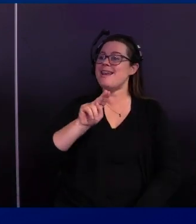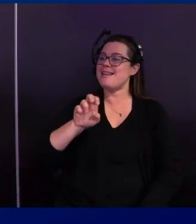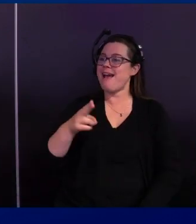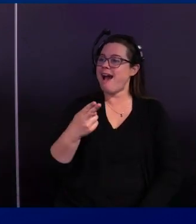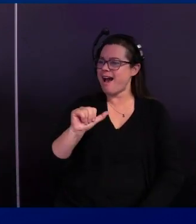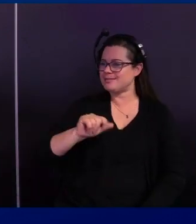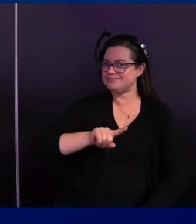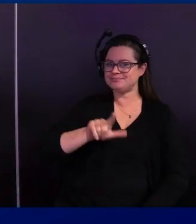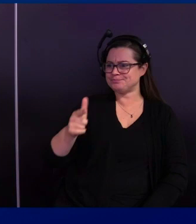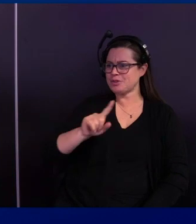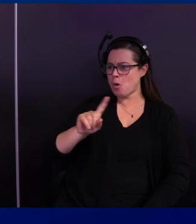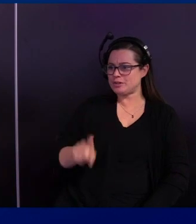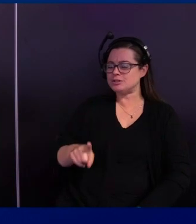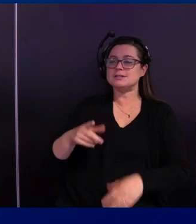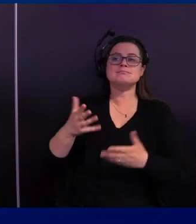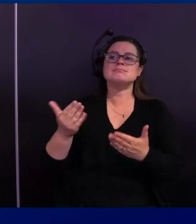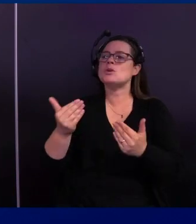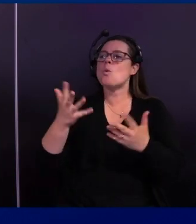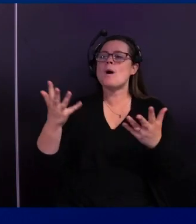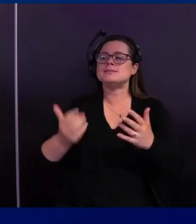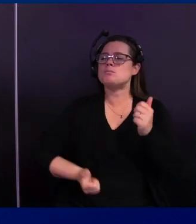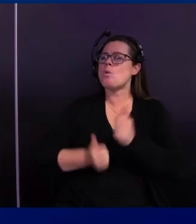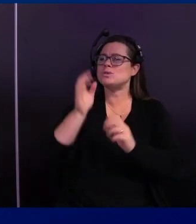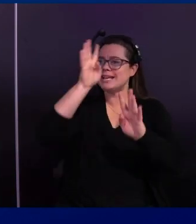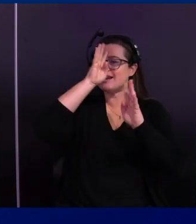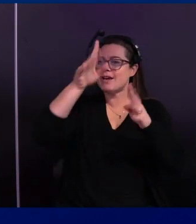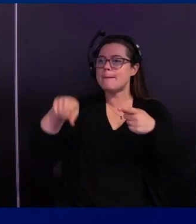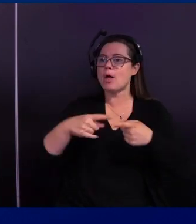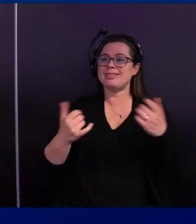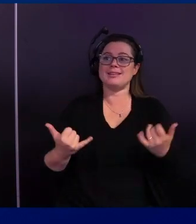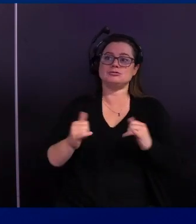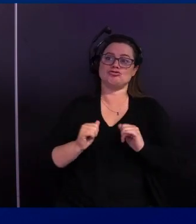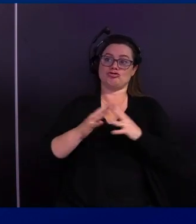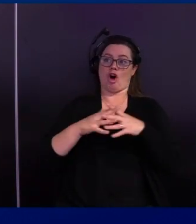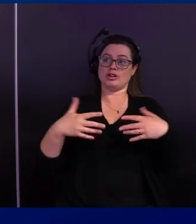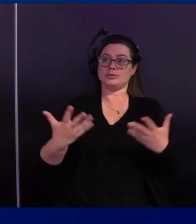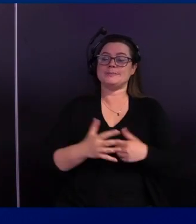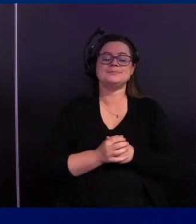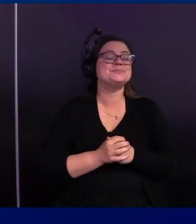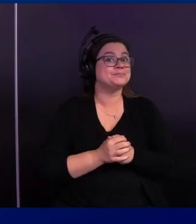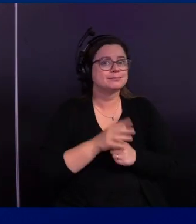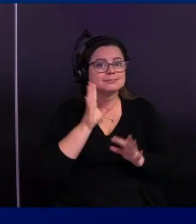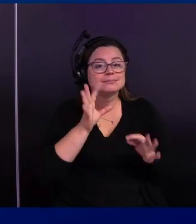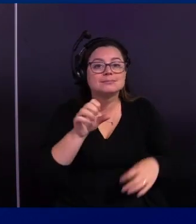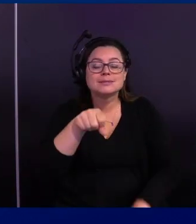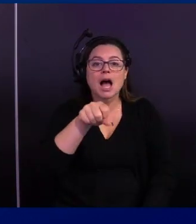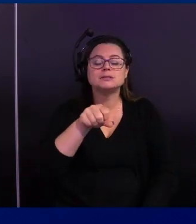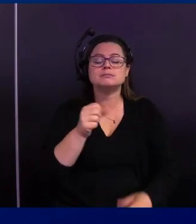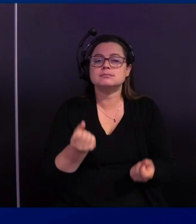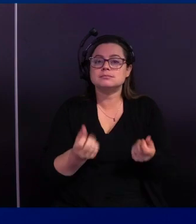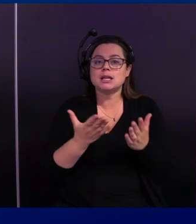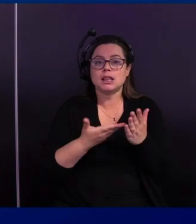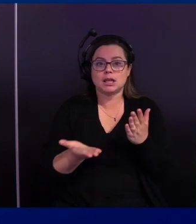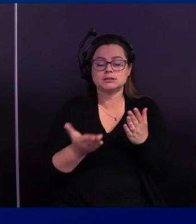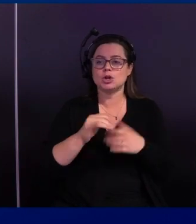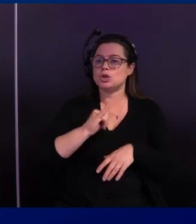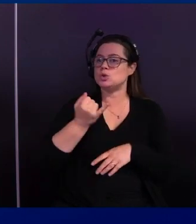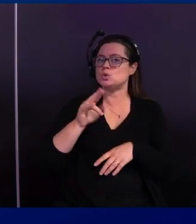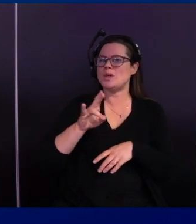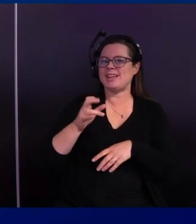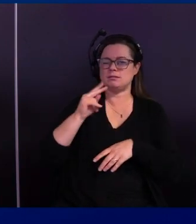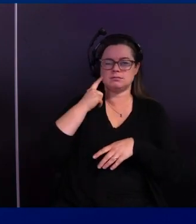you. Tell us what was so innovative about this launch. Absolutely. There's a lot of things, and as Julian talked